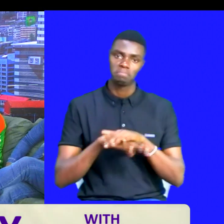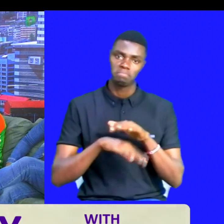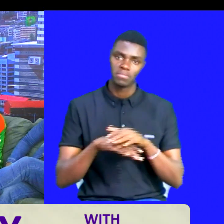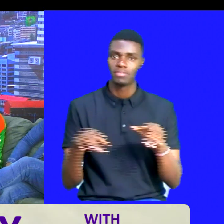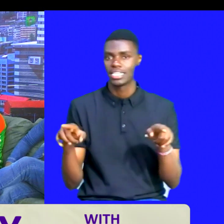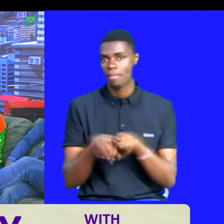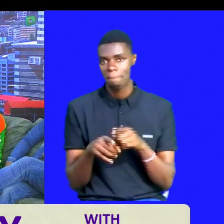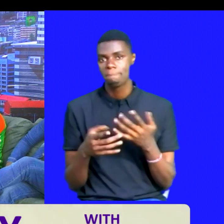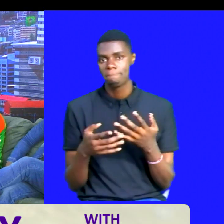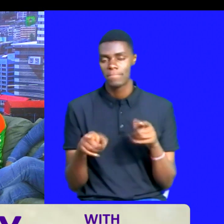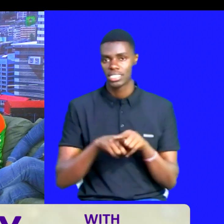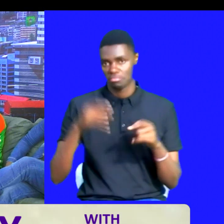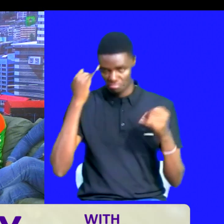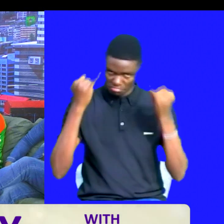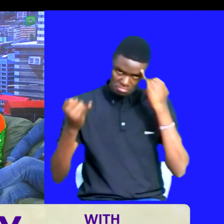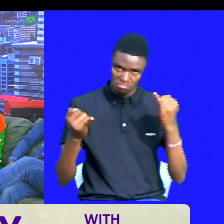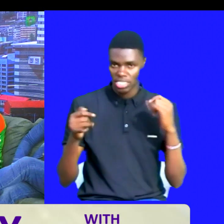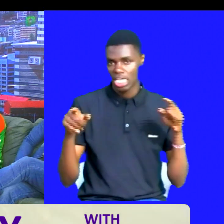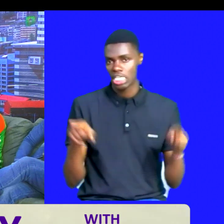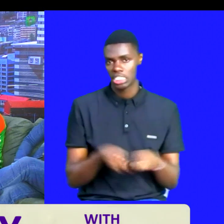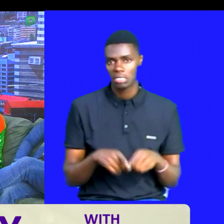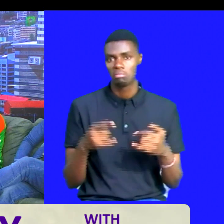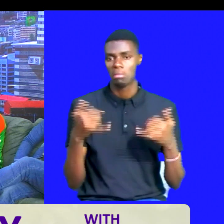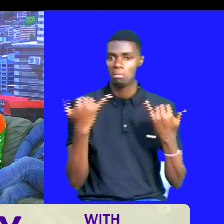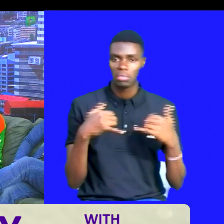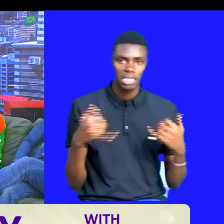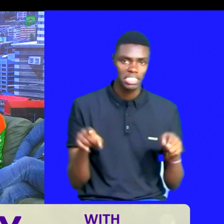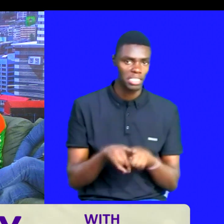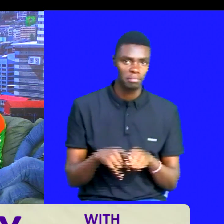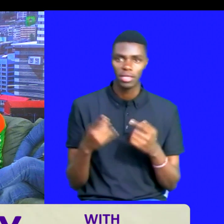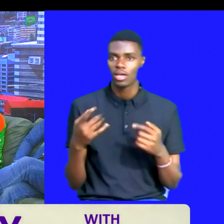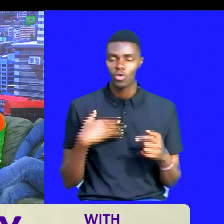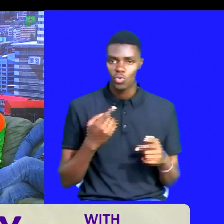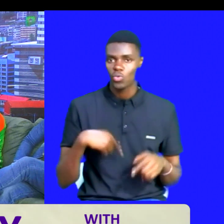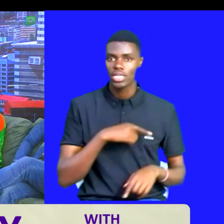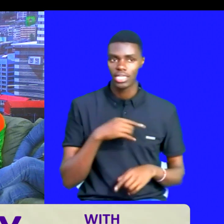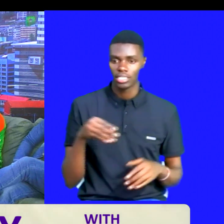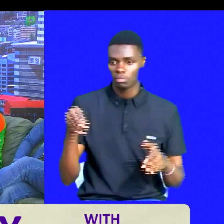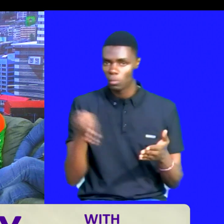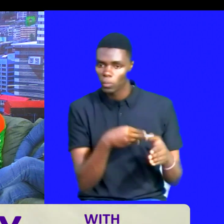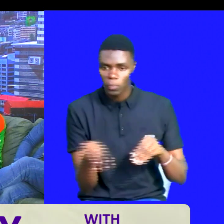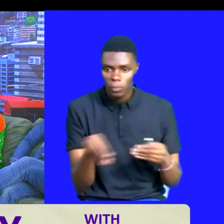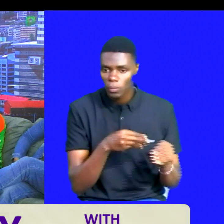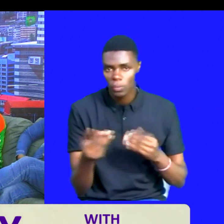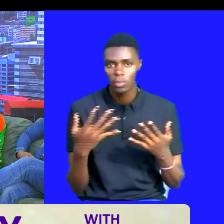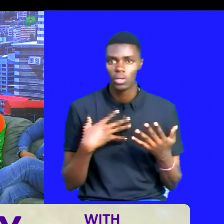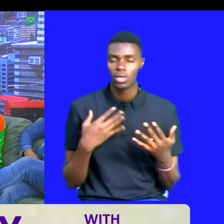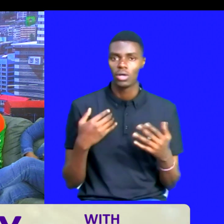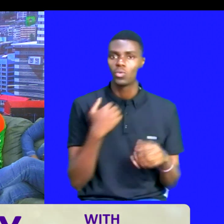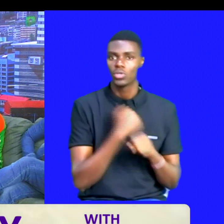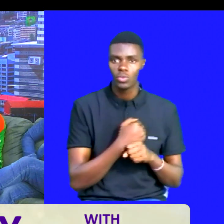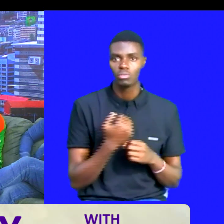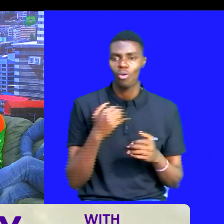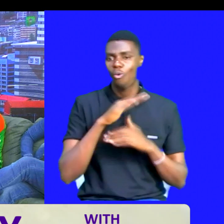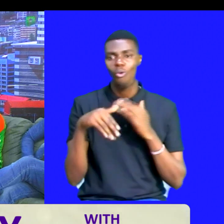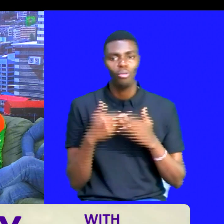same ideology, same the way of playing is the same. Like we dribble like any other person, we do bicycle kicks, we You know, we